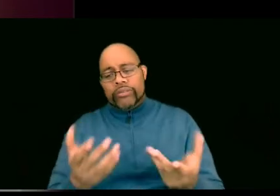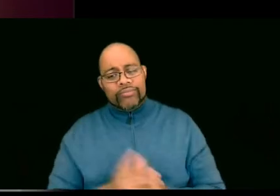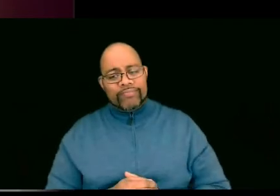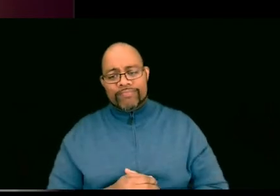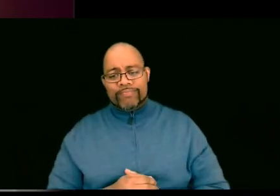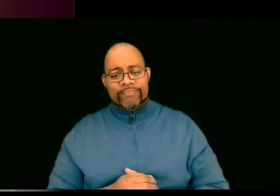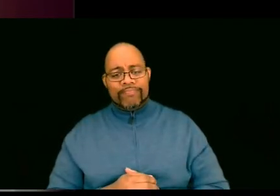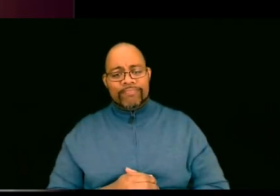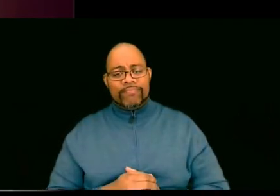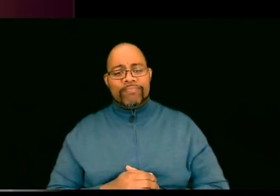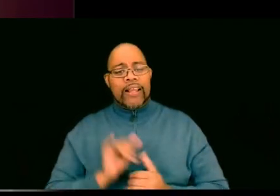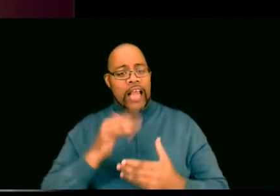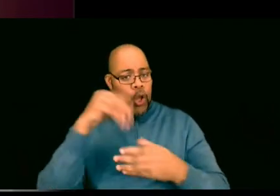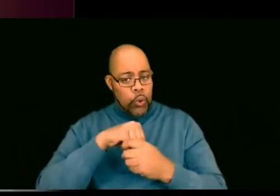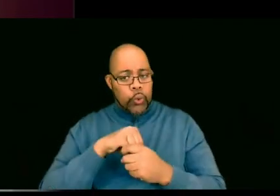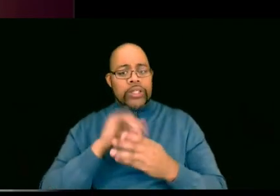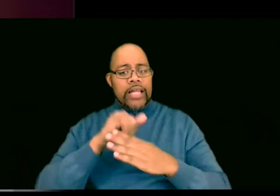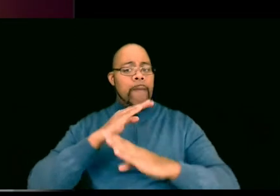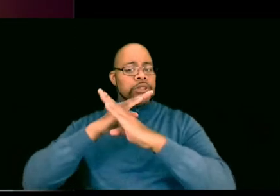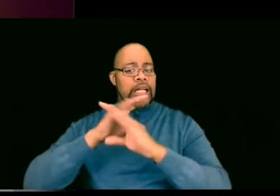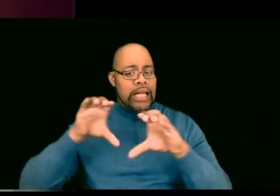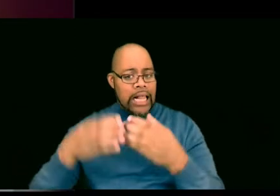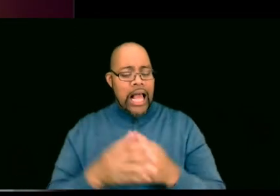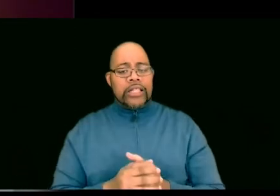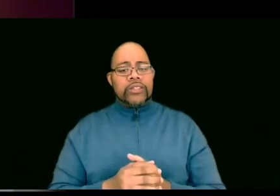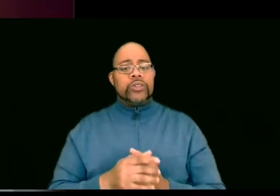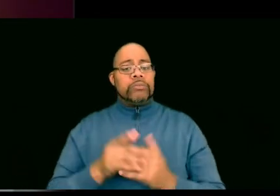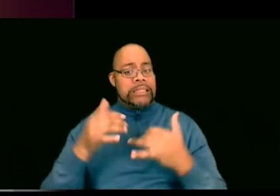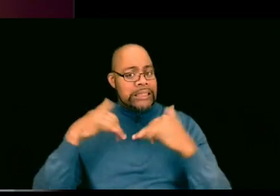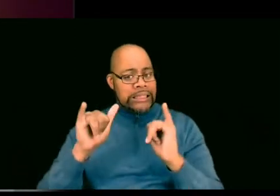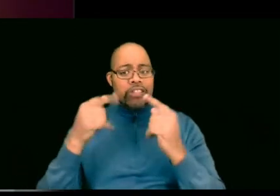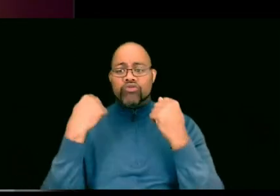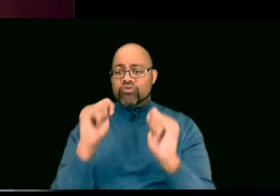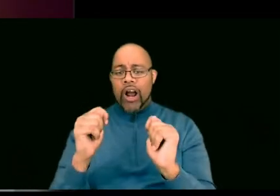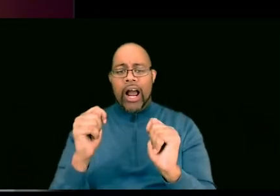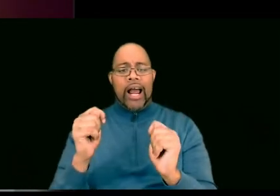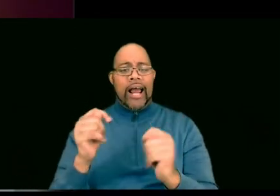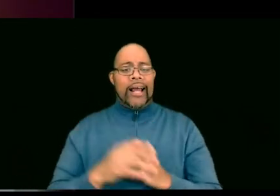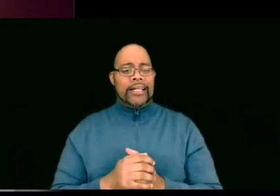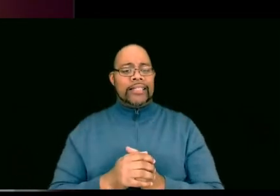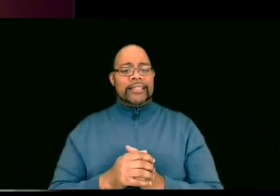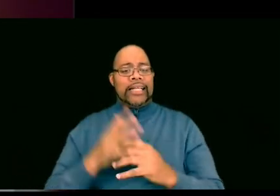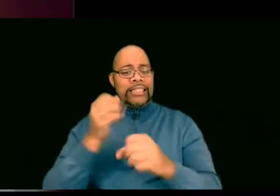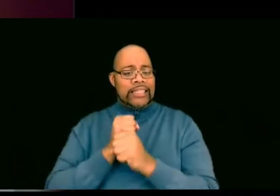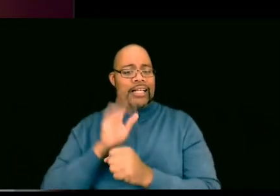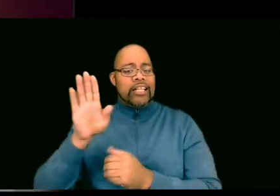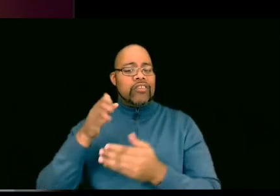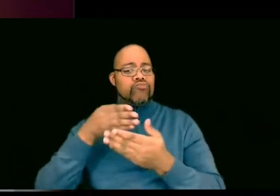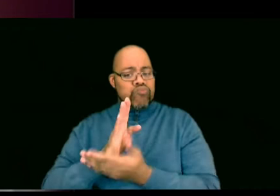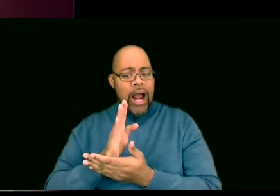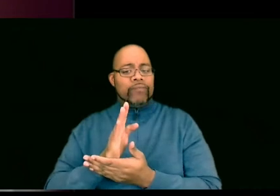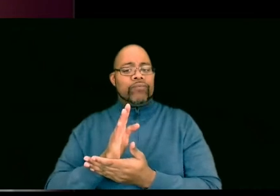counts. And that includes these protected classes who are still trying to get